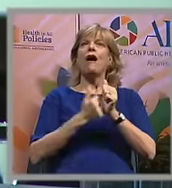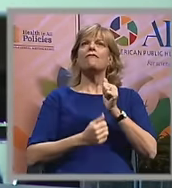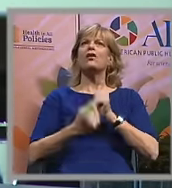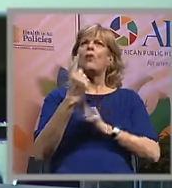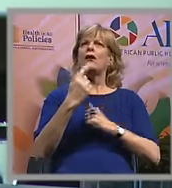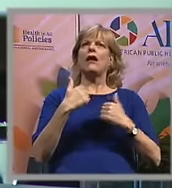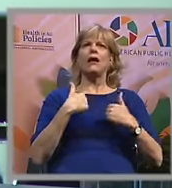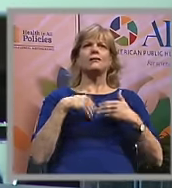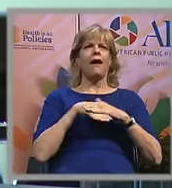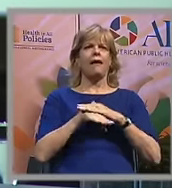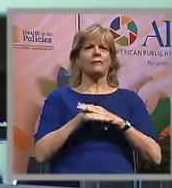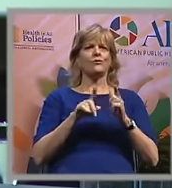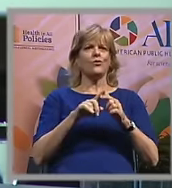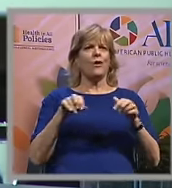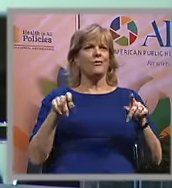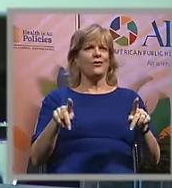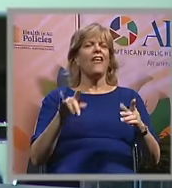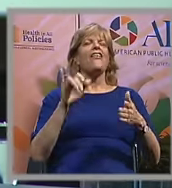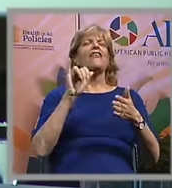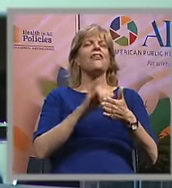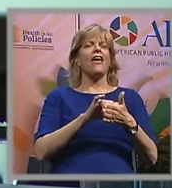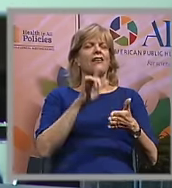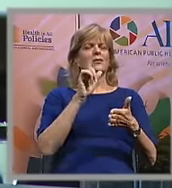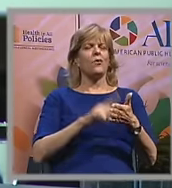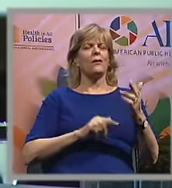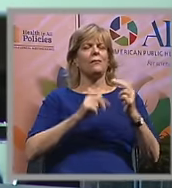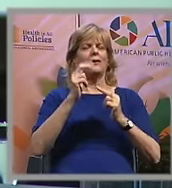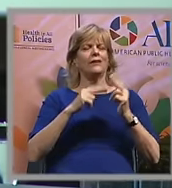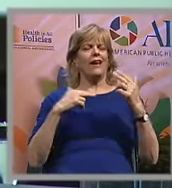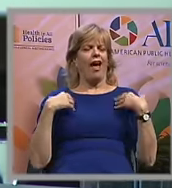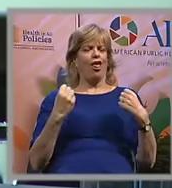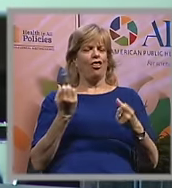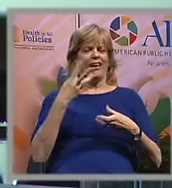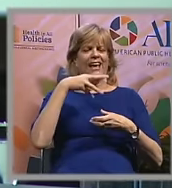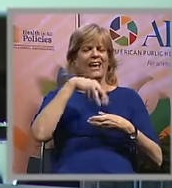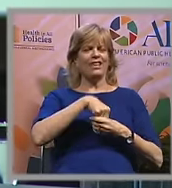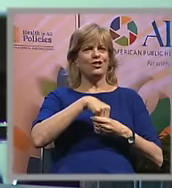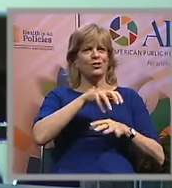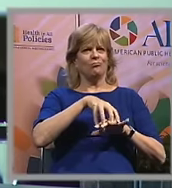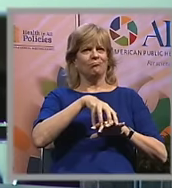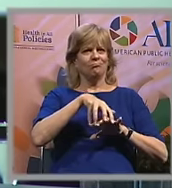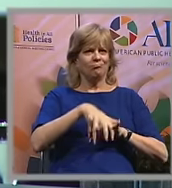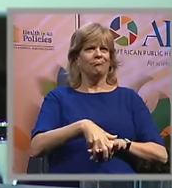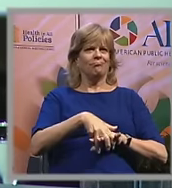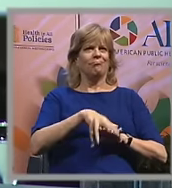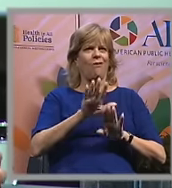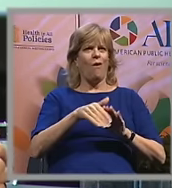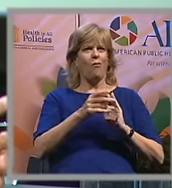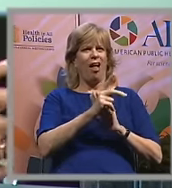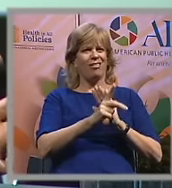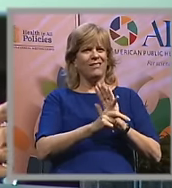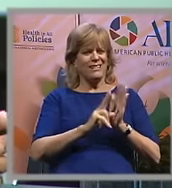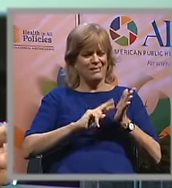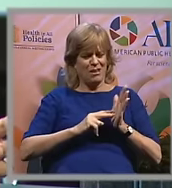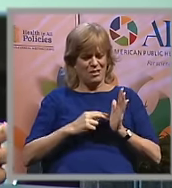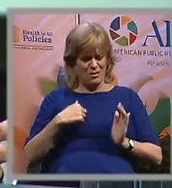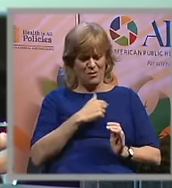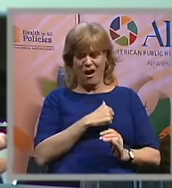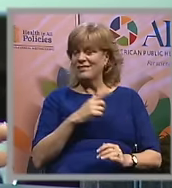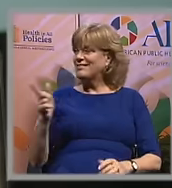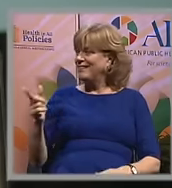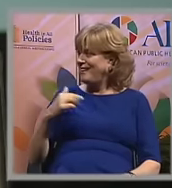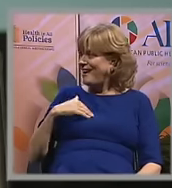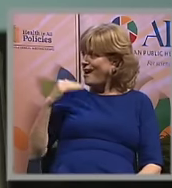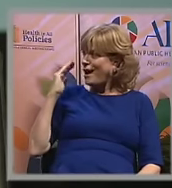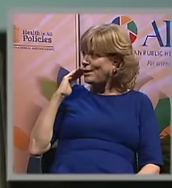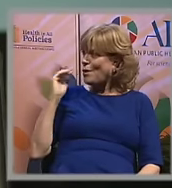opportunity. That's what building health into all policies means to us. So I'm very happy to have Secretary Castro here because there's some exciting work